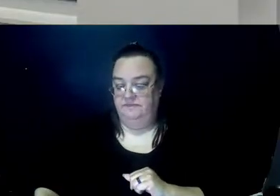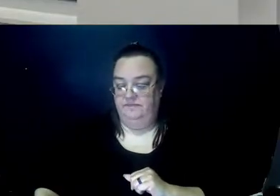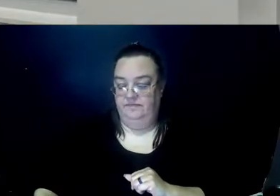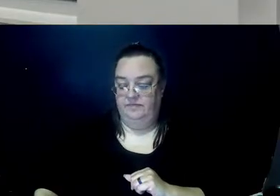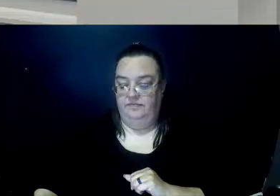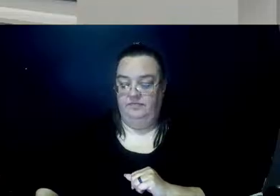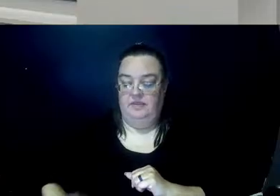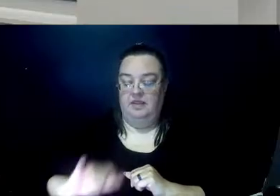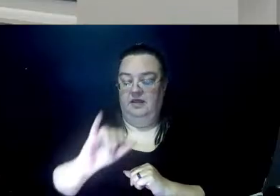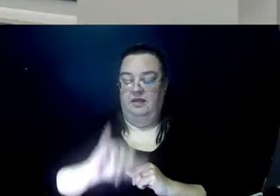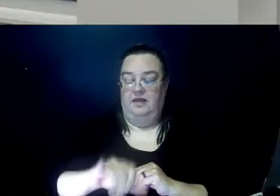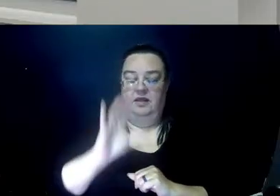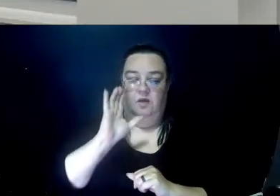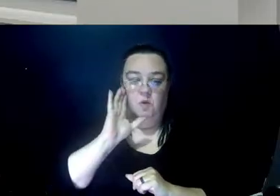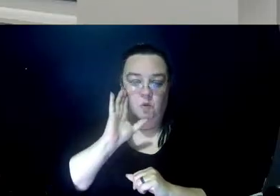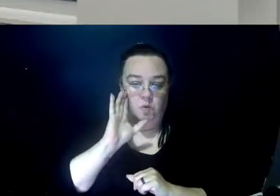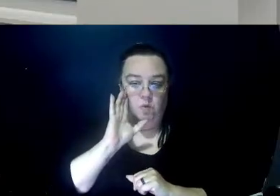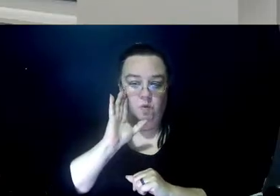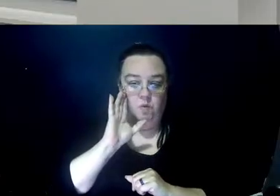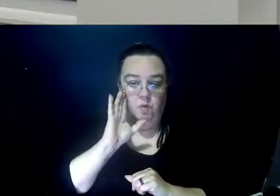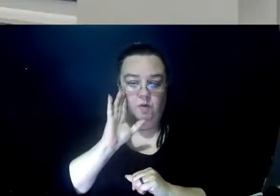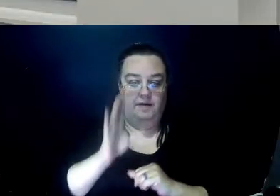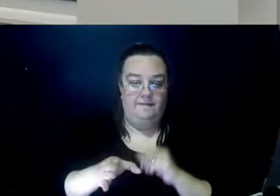be the